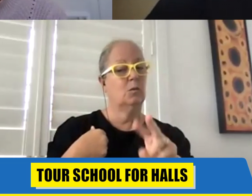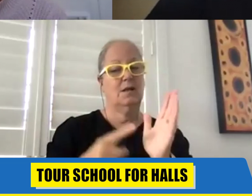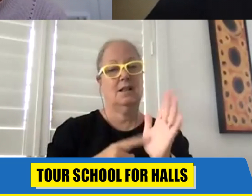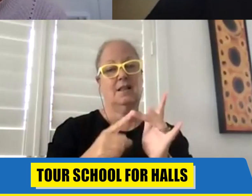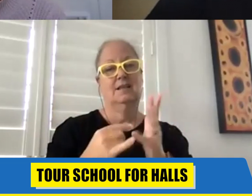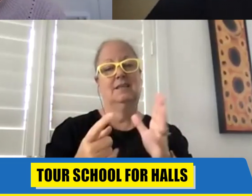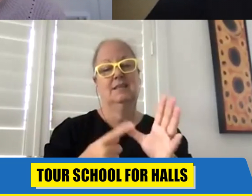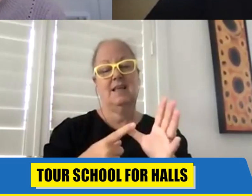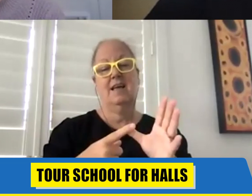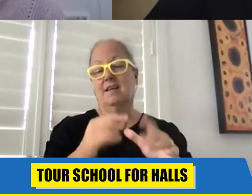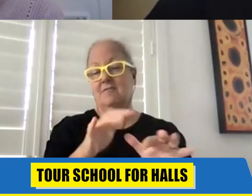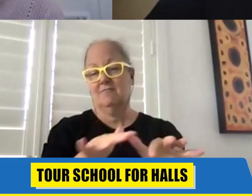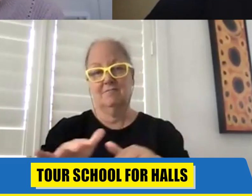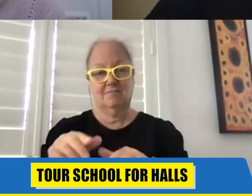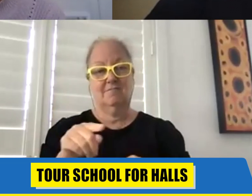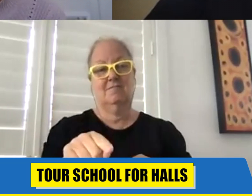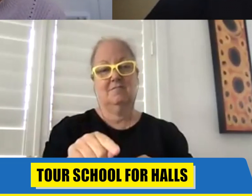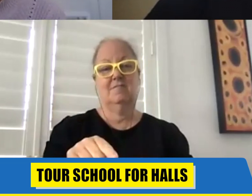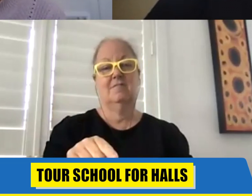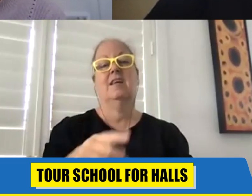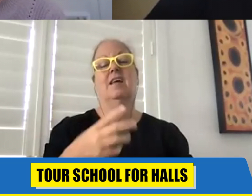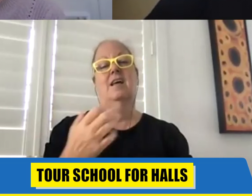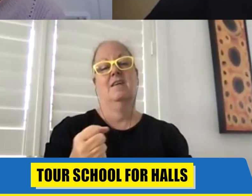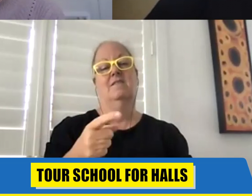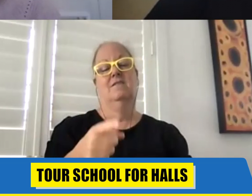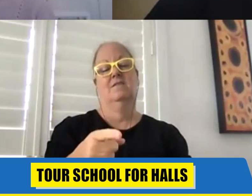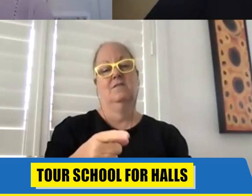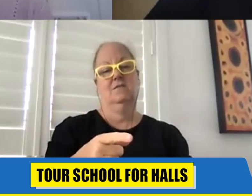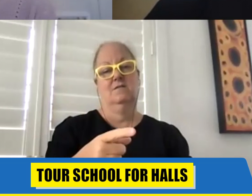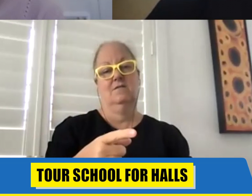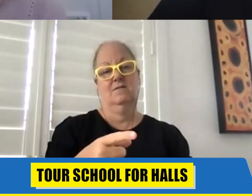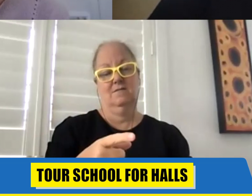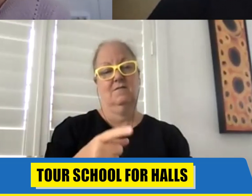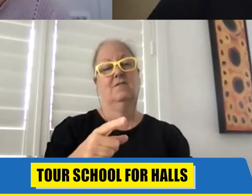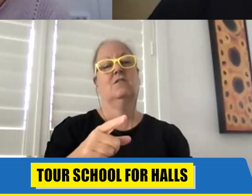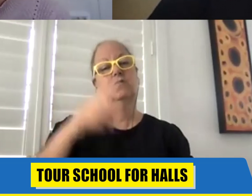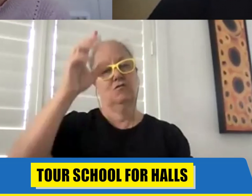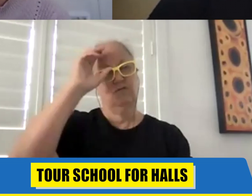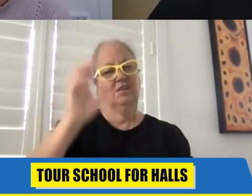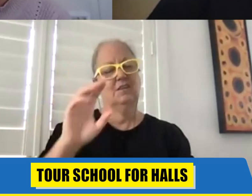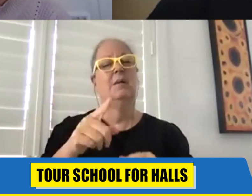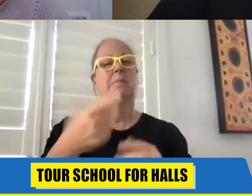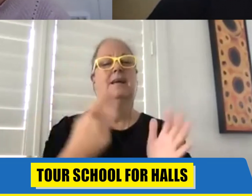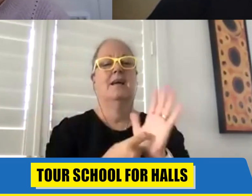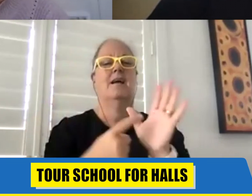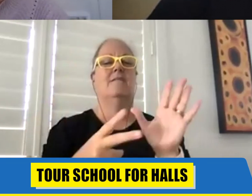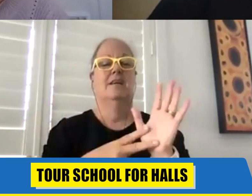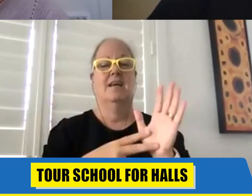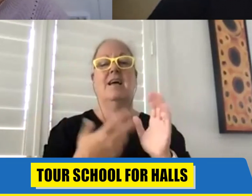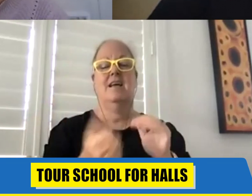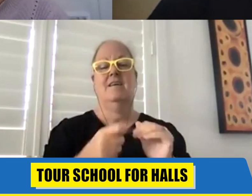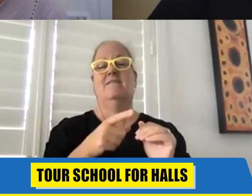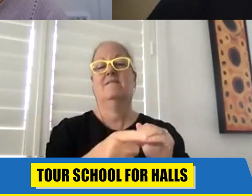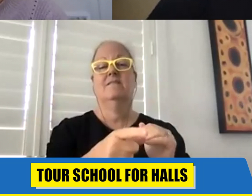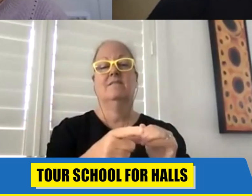in the chat that there's the Regional Presenters Facebook page, which is, thank you for the shout out again. We have a private Facebook